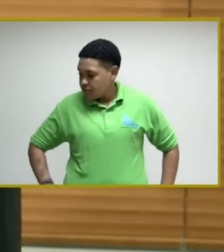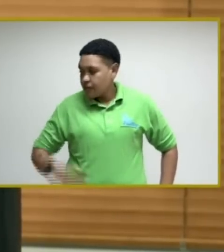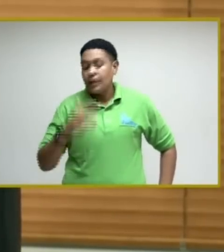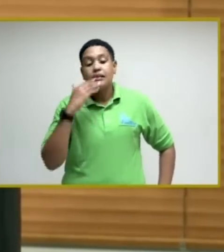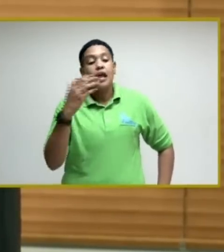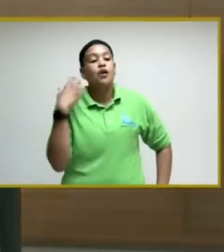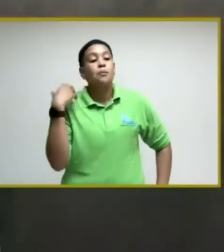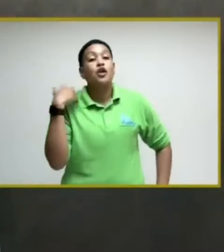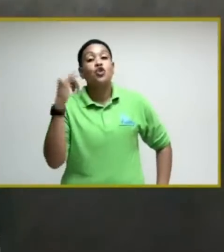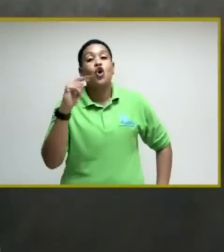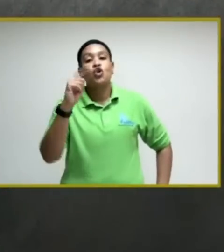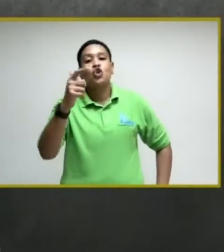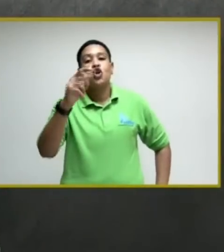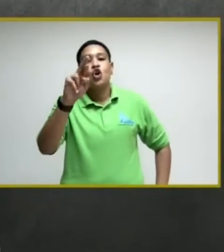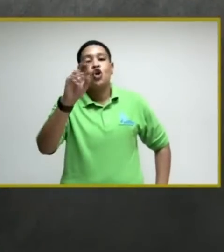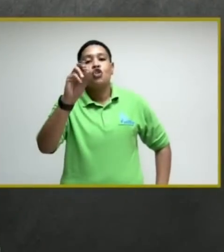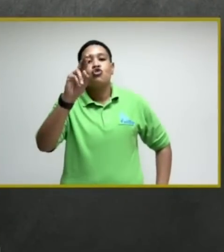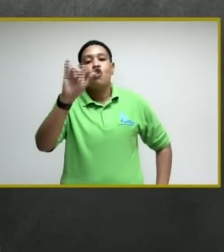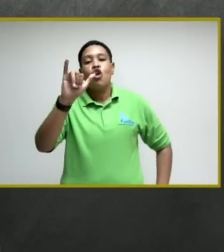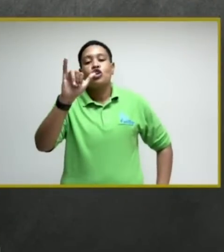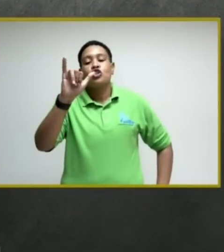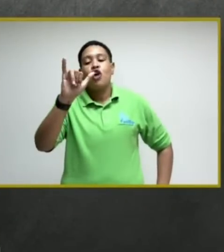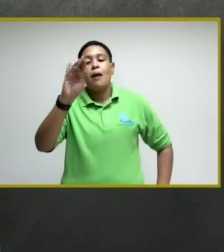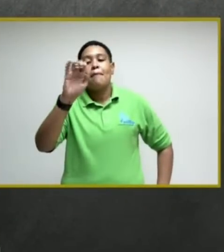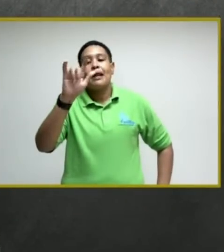I'm going to go to Roxroy McLean from the Gleaner.